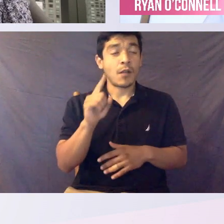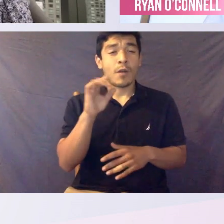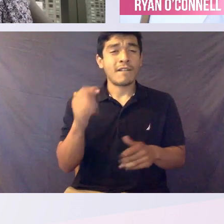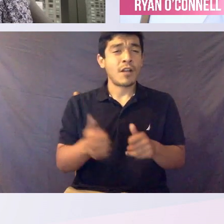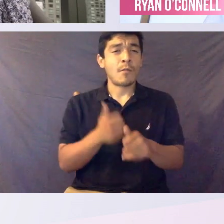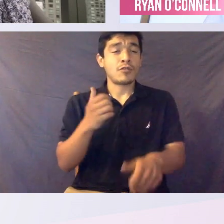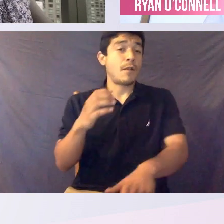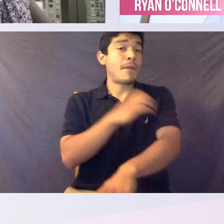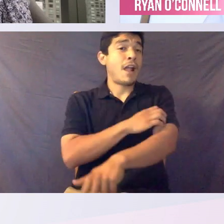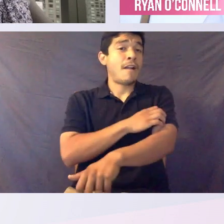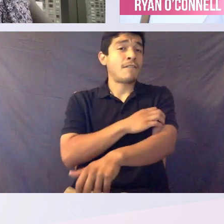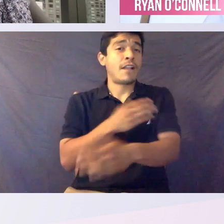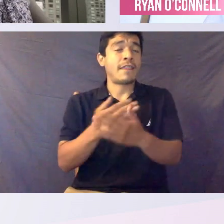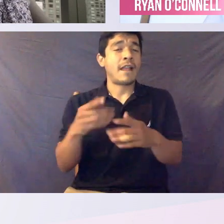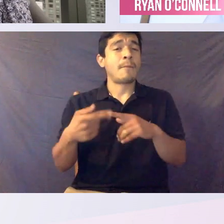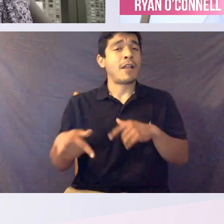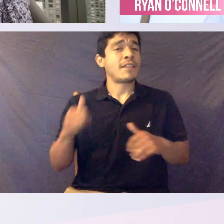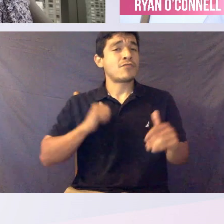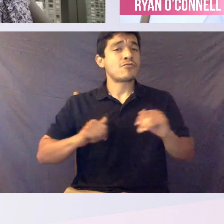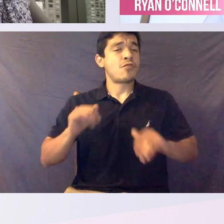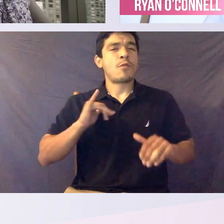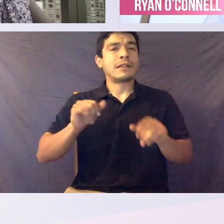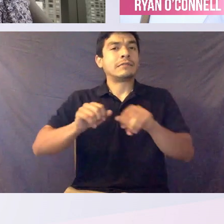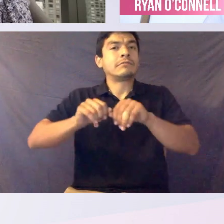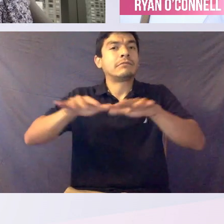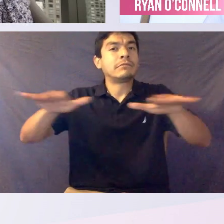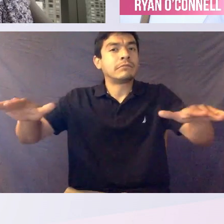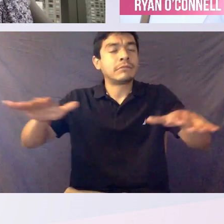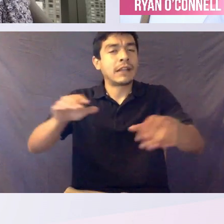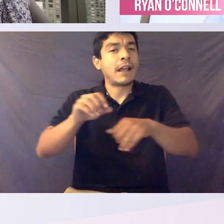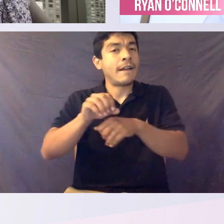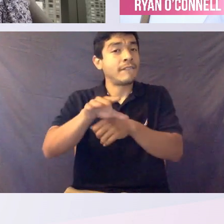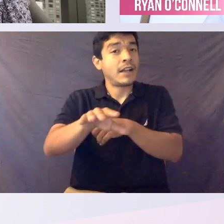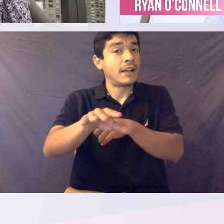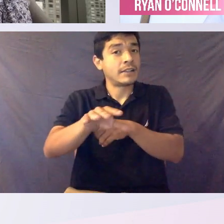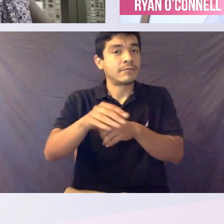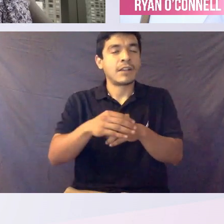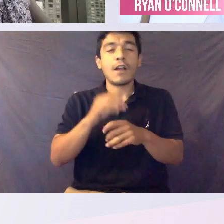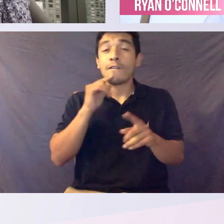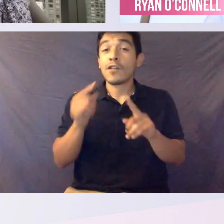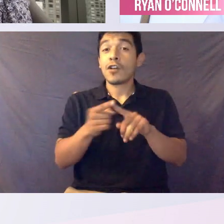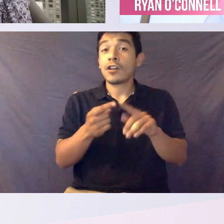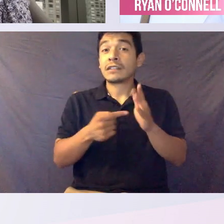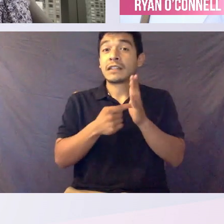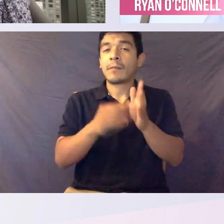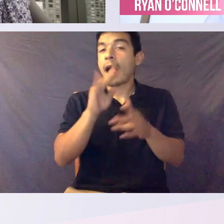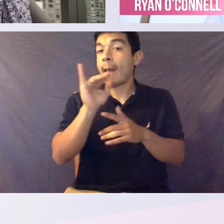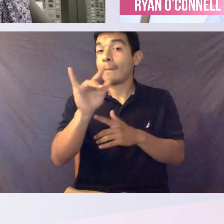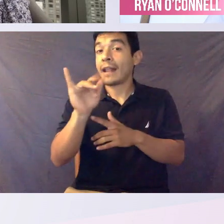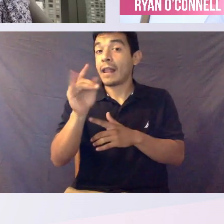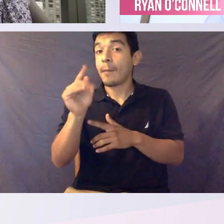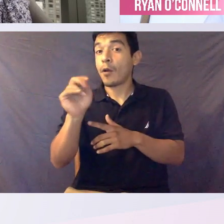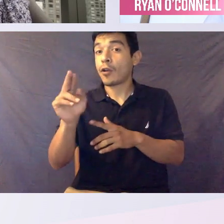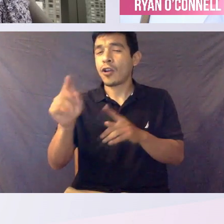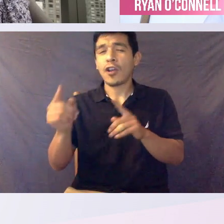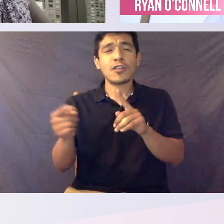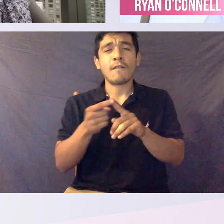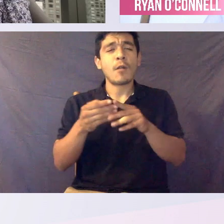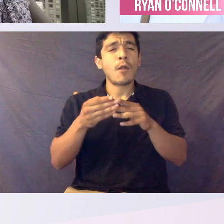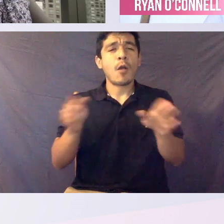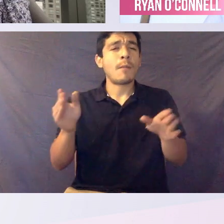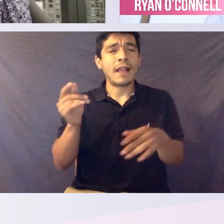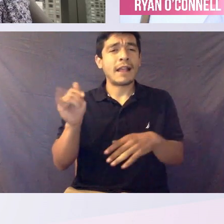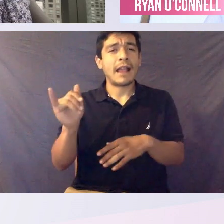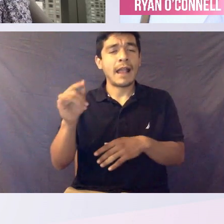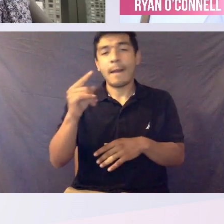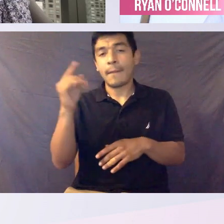effect. One such example, Billy Porter became the first openly gay Black man to win an Emmy for outstanding lead